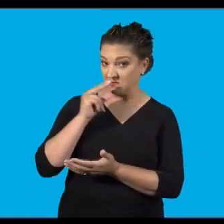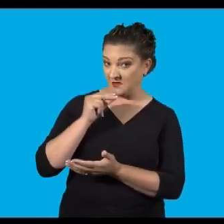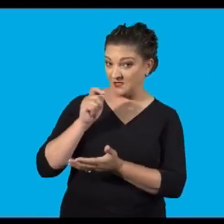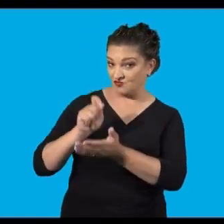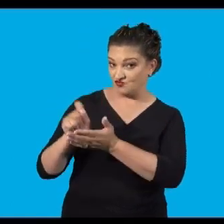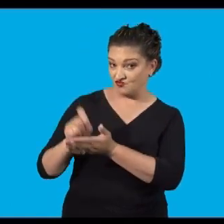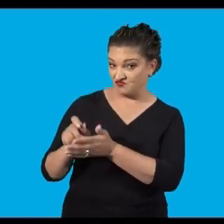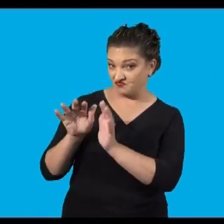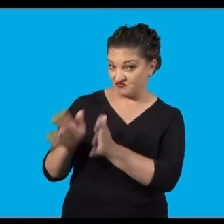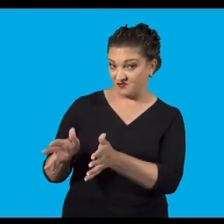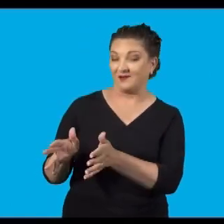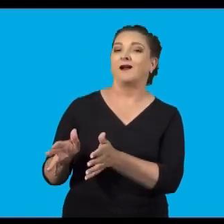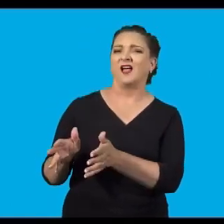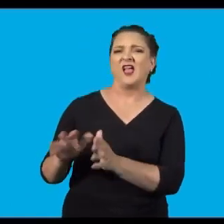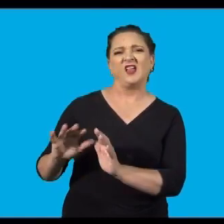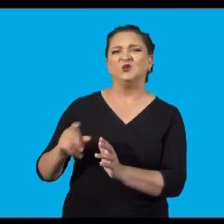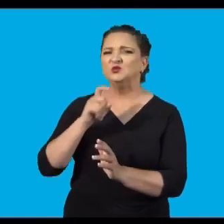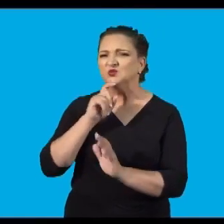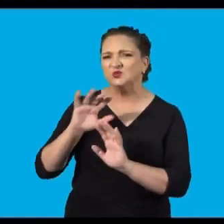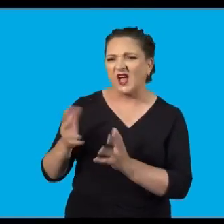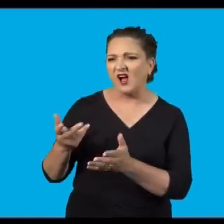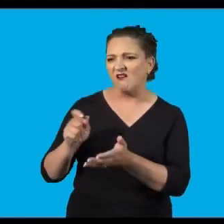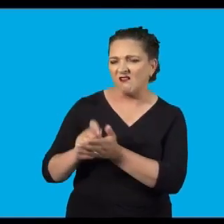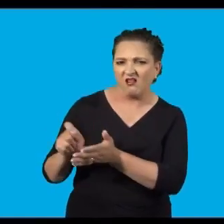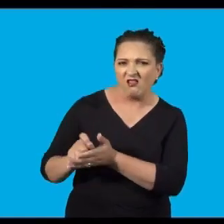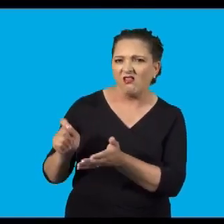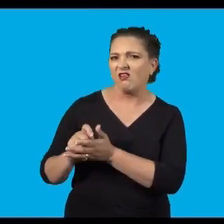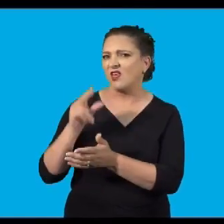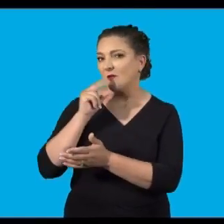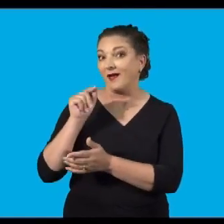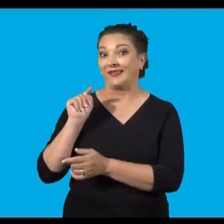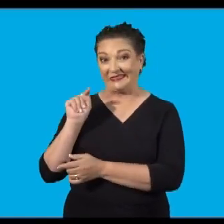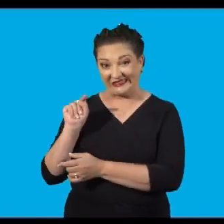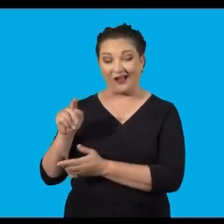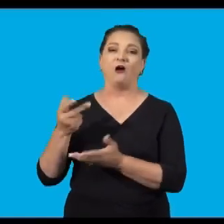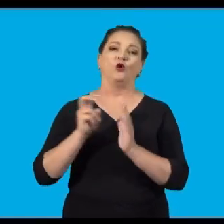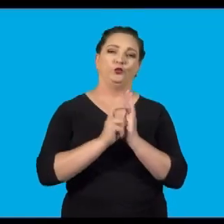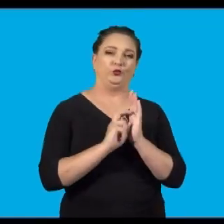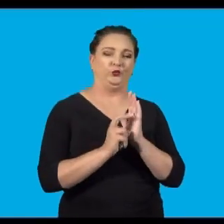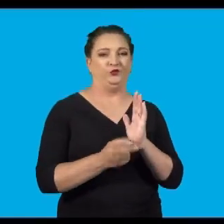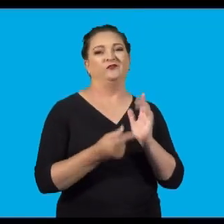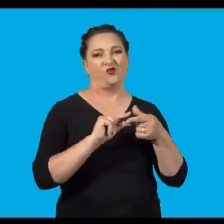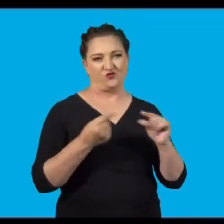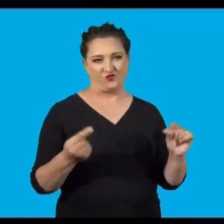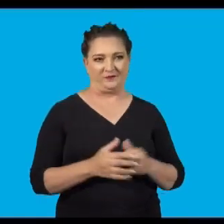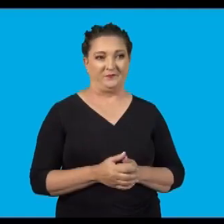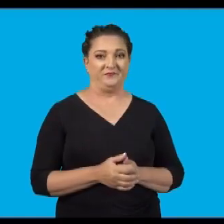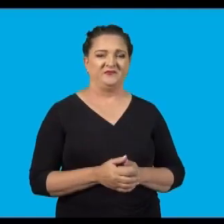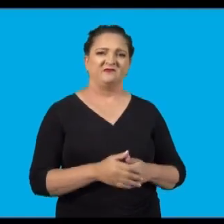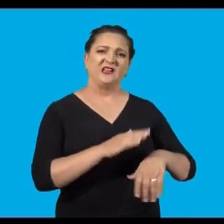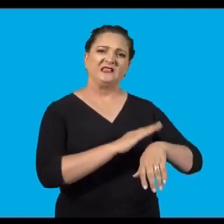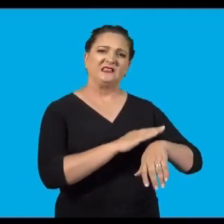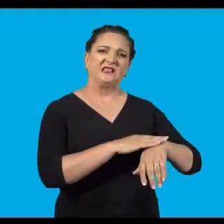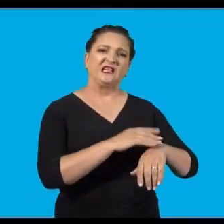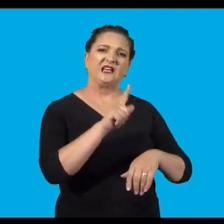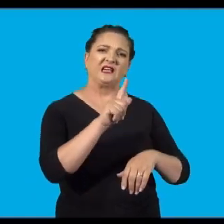and by the writers. So how we use it in our writing and in our speaking. Those are called our grammar rules. Tenses is